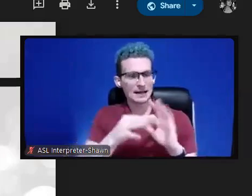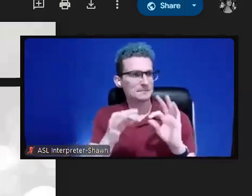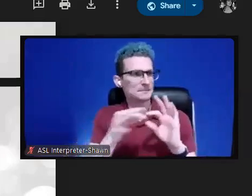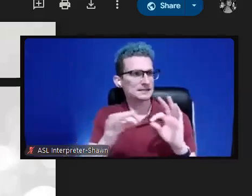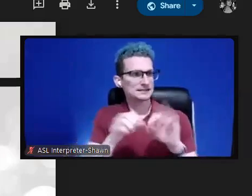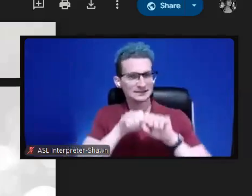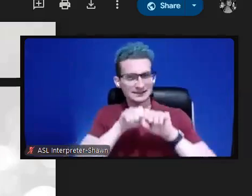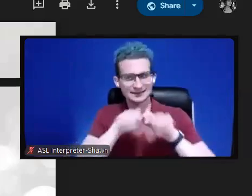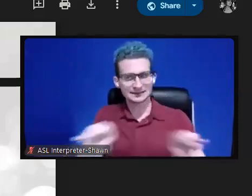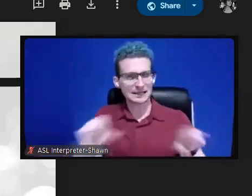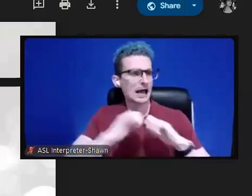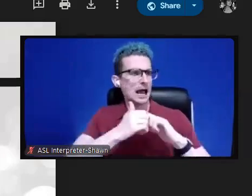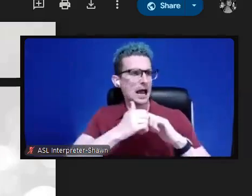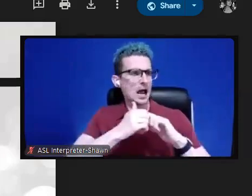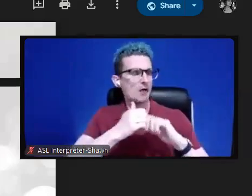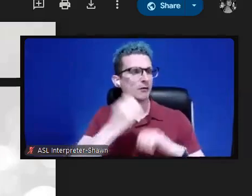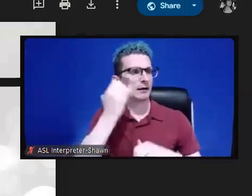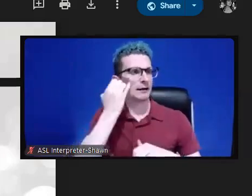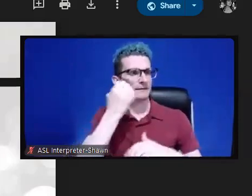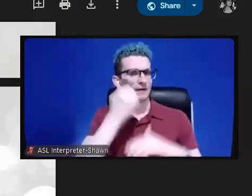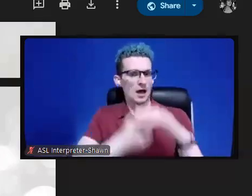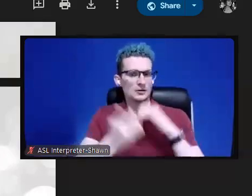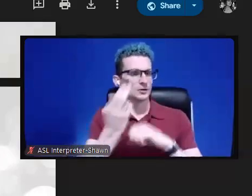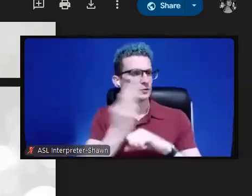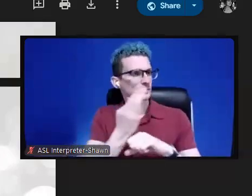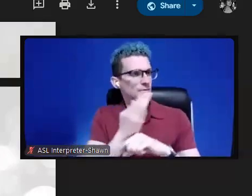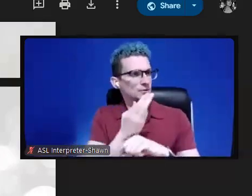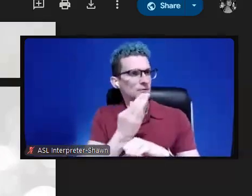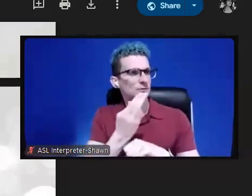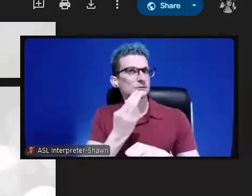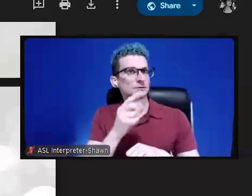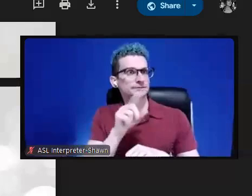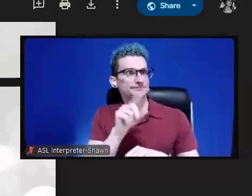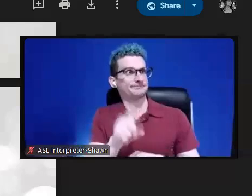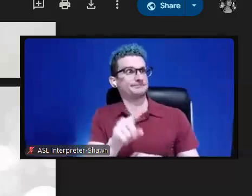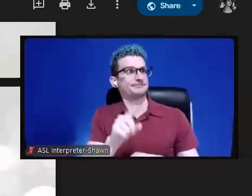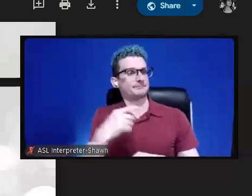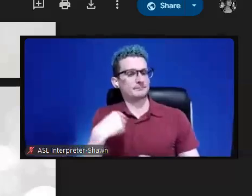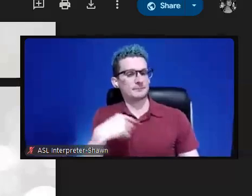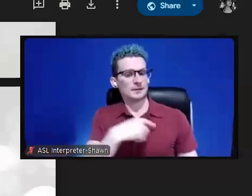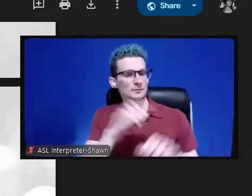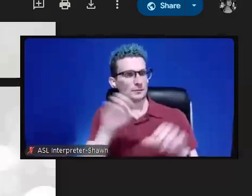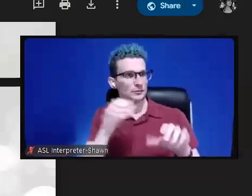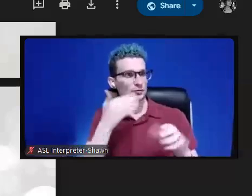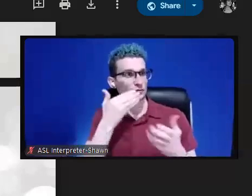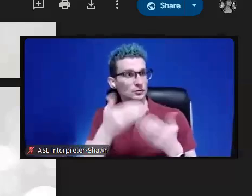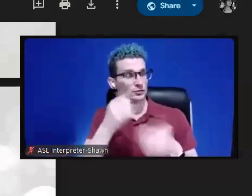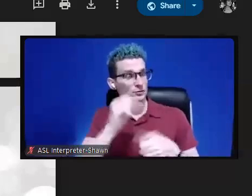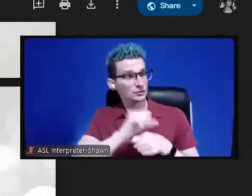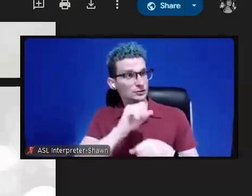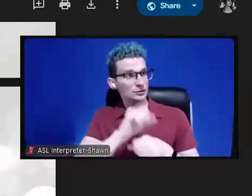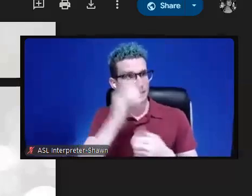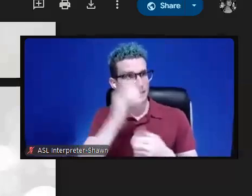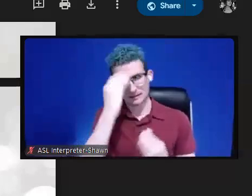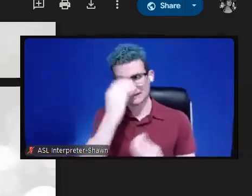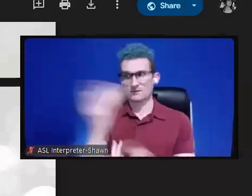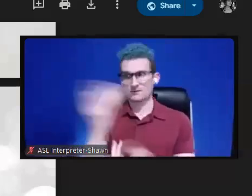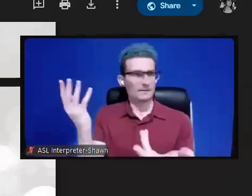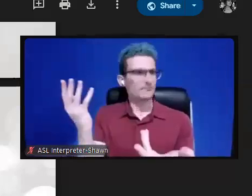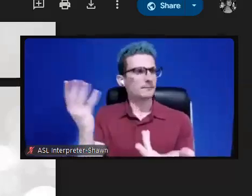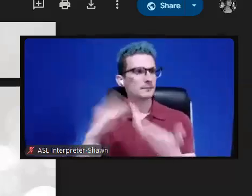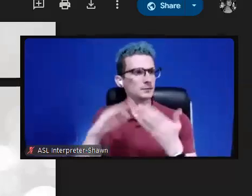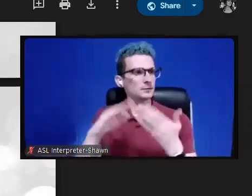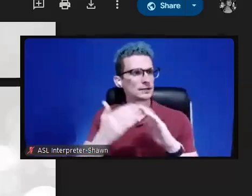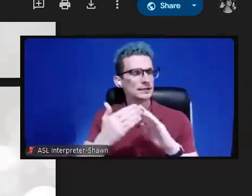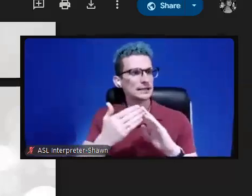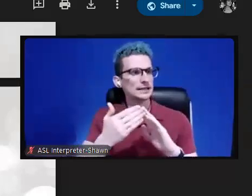If it was underutilized, did we do a good job of informing communities? Jamie, right? Yeah, I see that. Thank you so